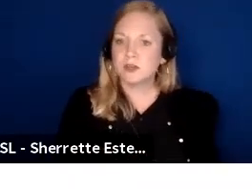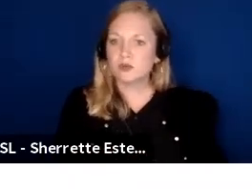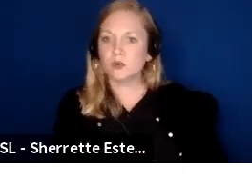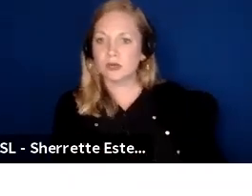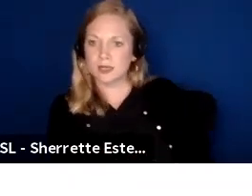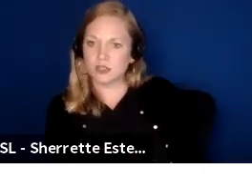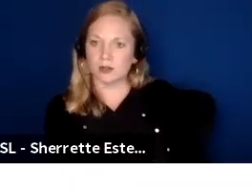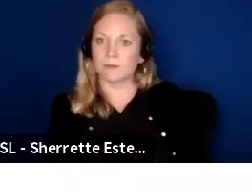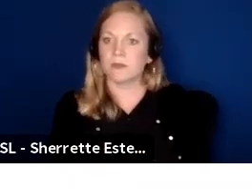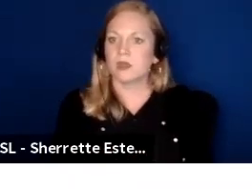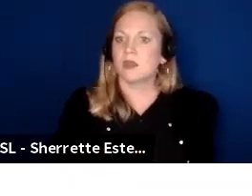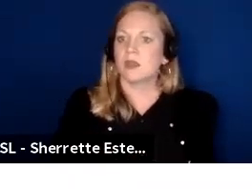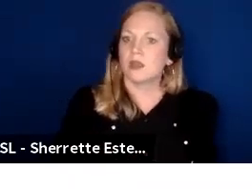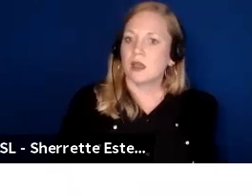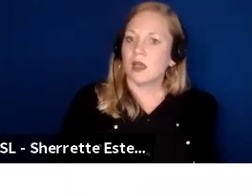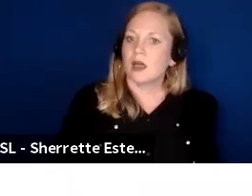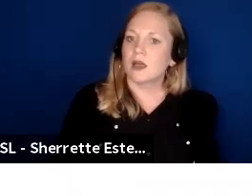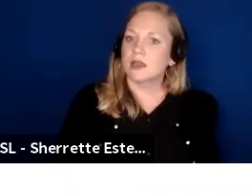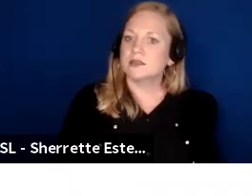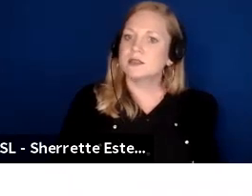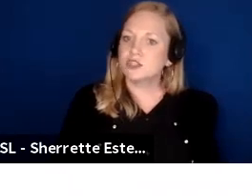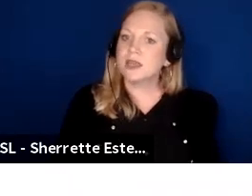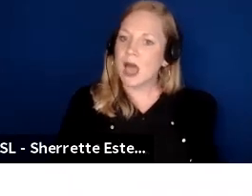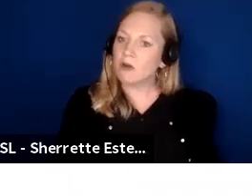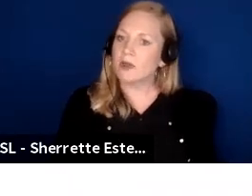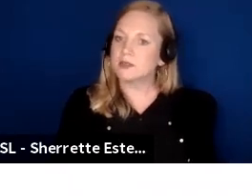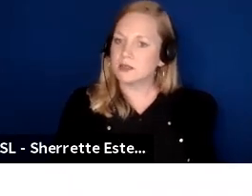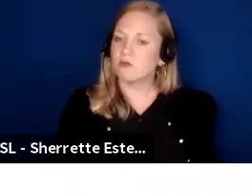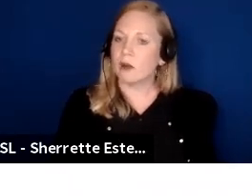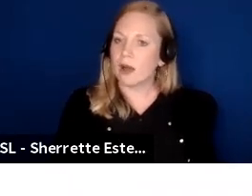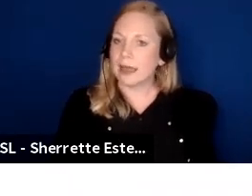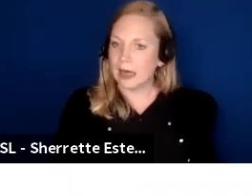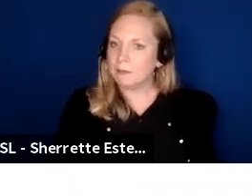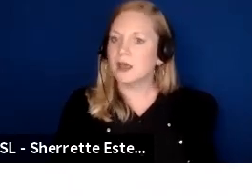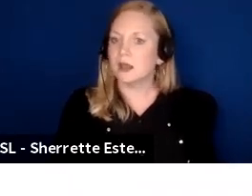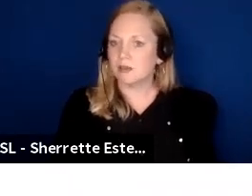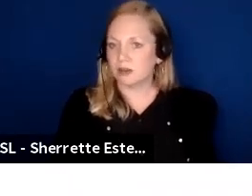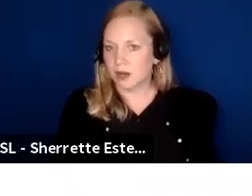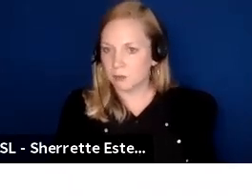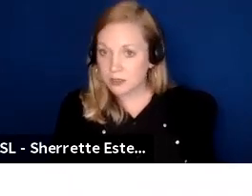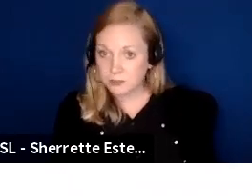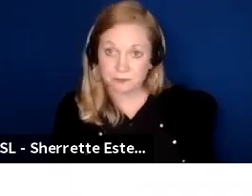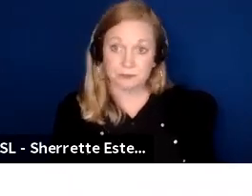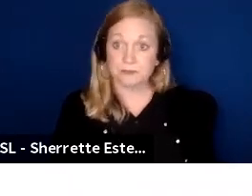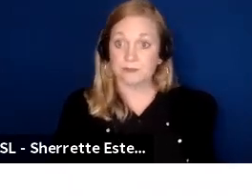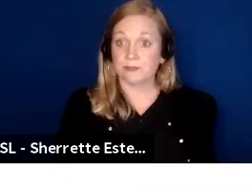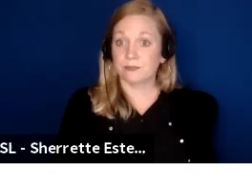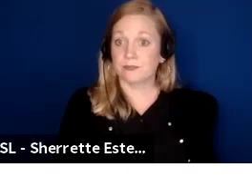So for spatial orientation is essentially how I make sense of where I am in a given environment.